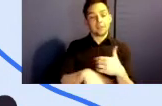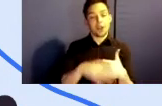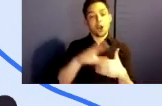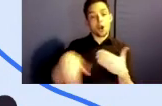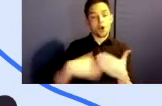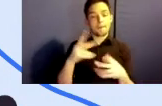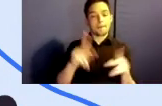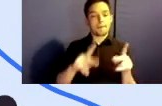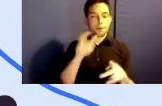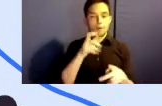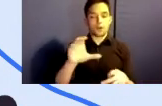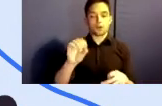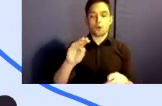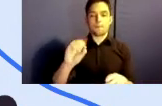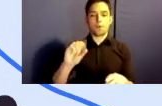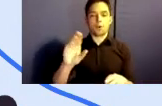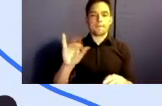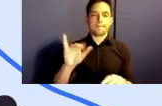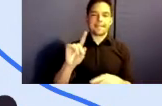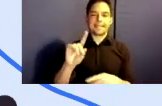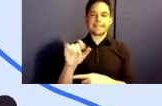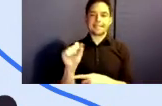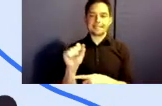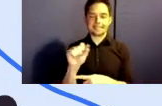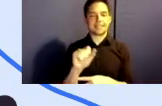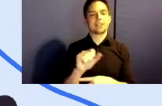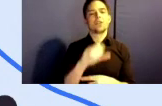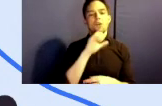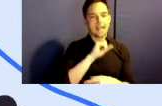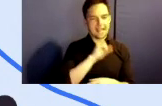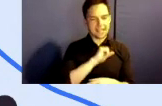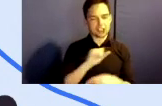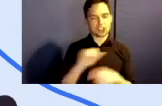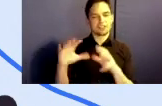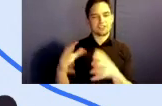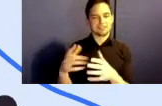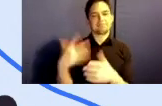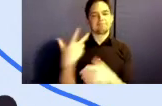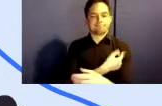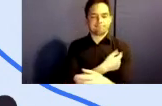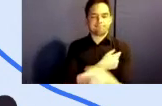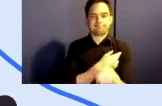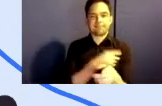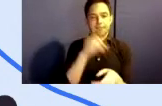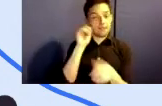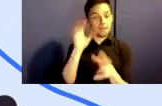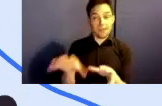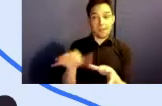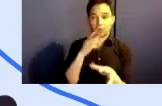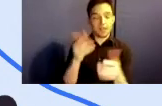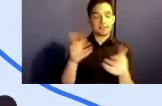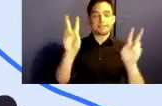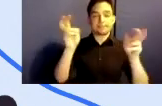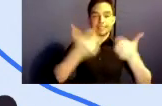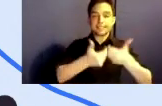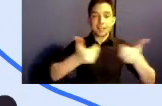with comorbidities or aged. And for this, we are not really segregating